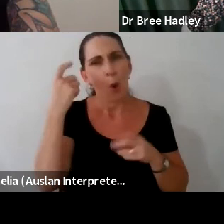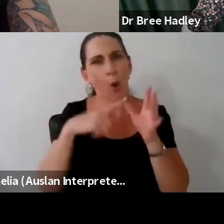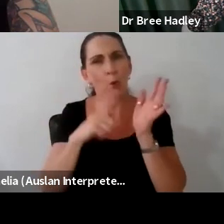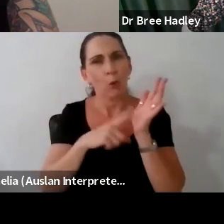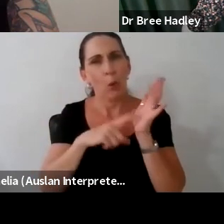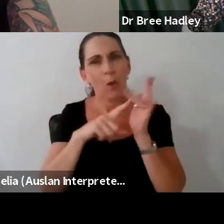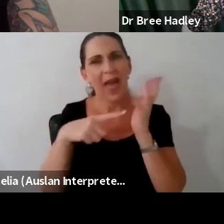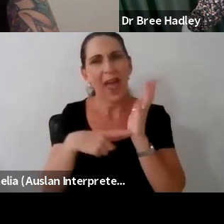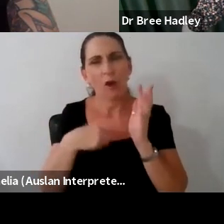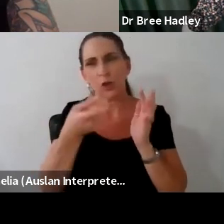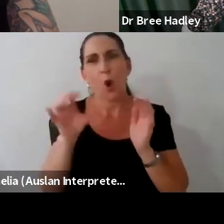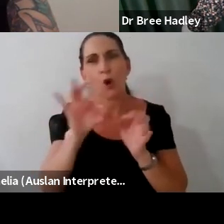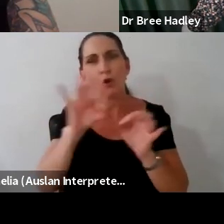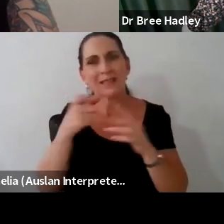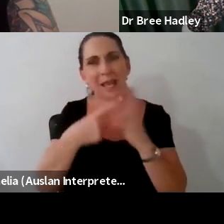their shit.